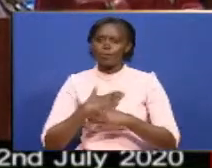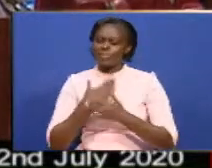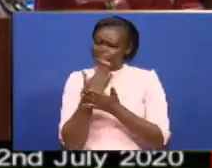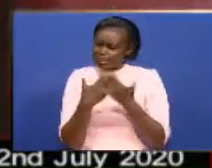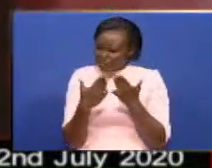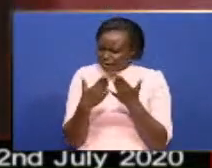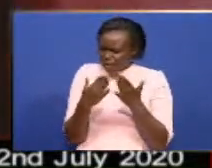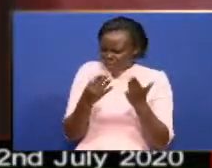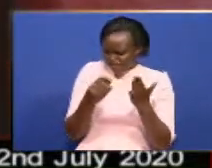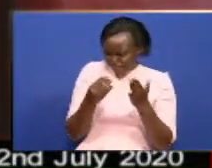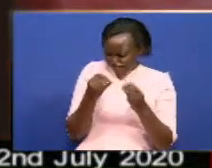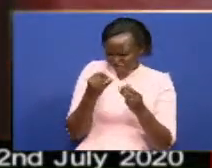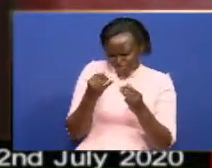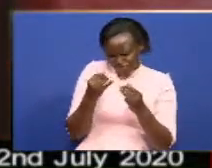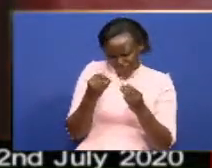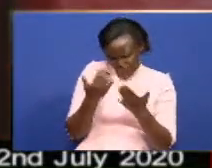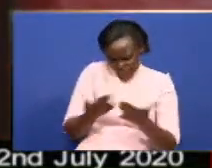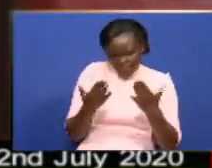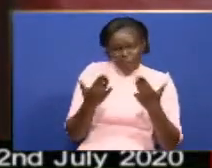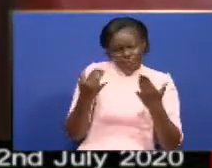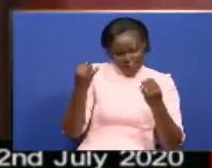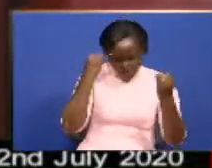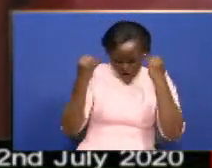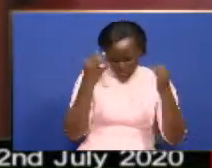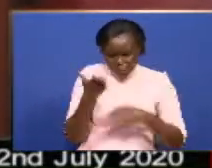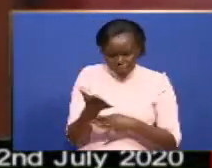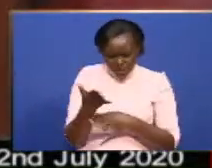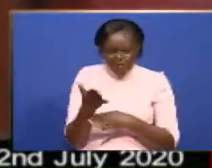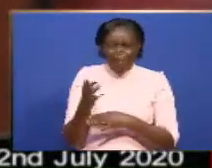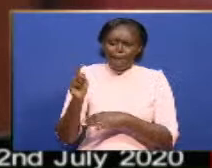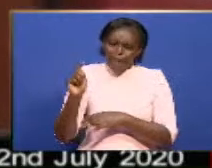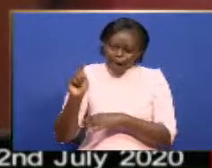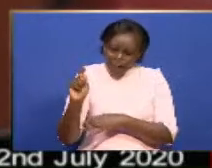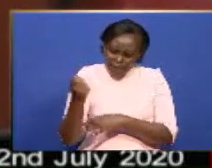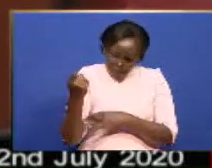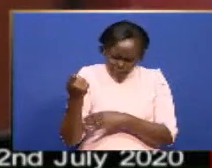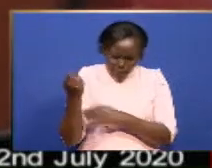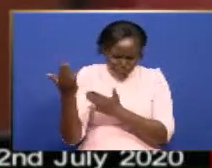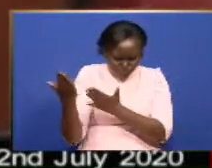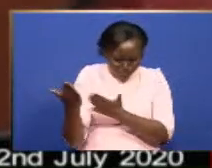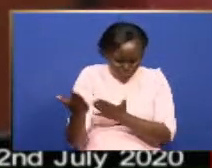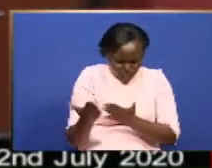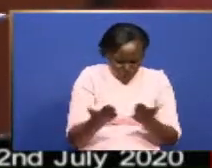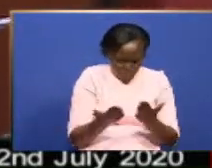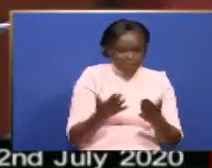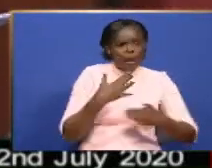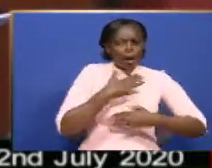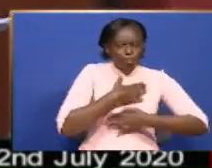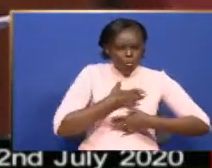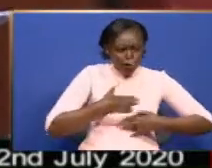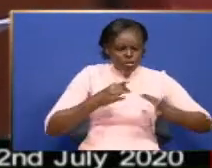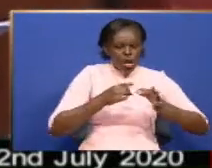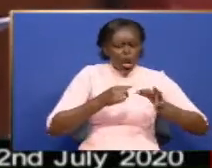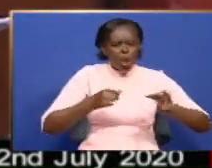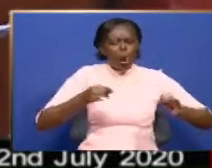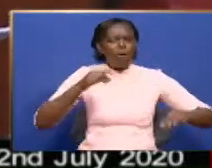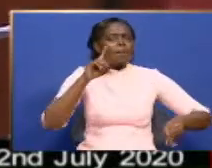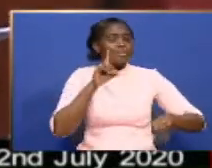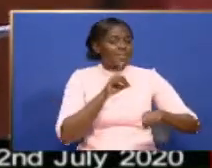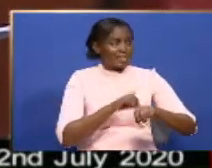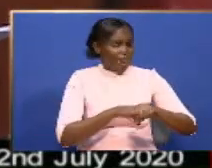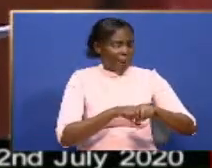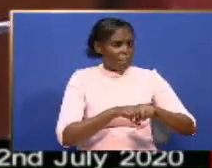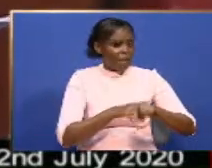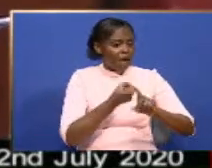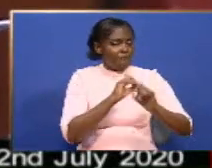of finality. Kenya has hosted refugees for quite a long time, almost since